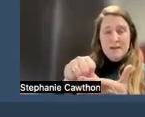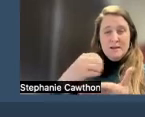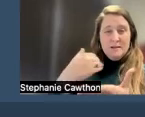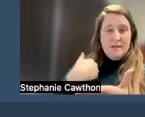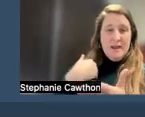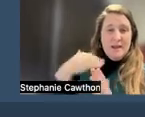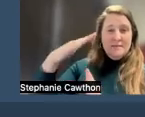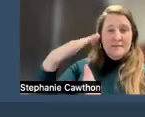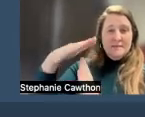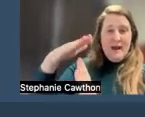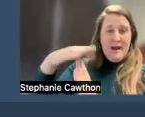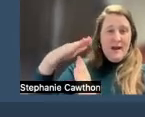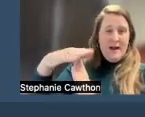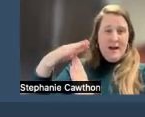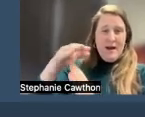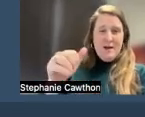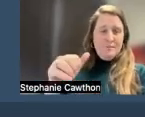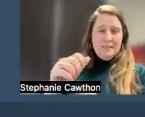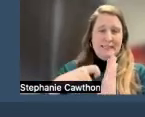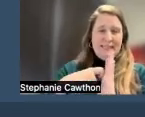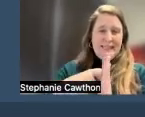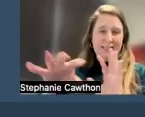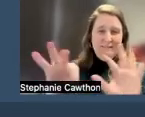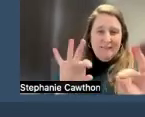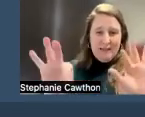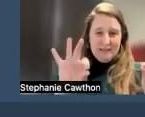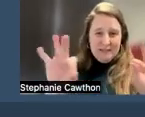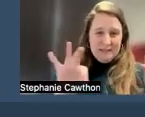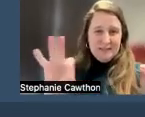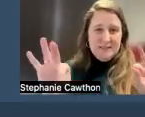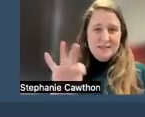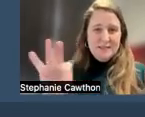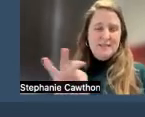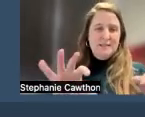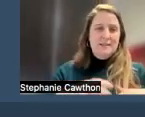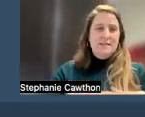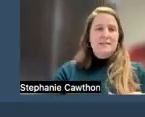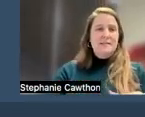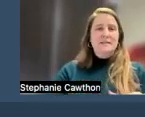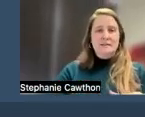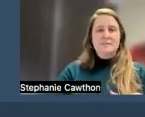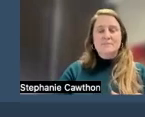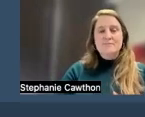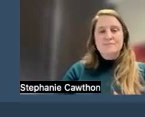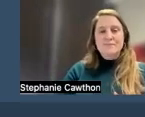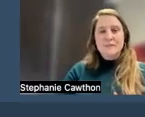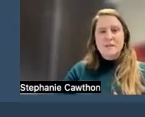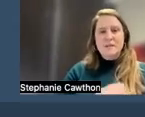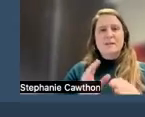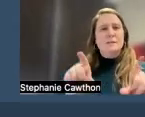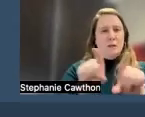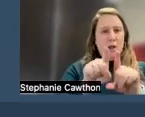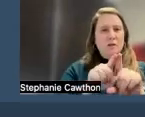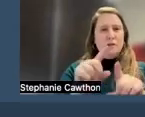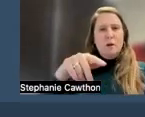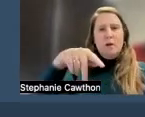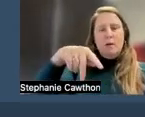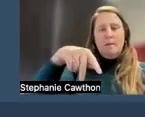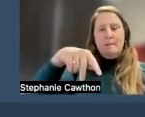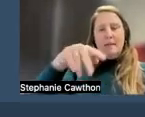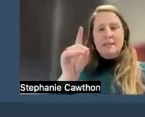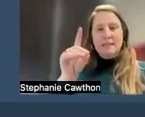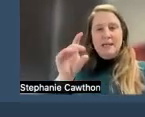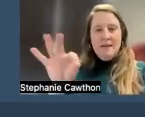itself is on the web page. And there's the key findings are there right on top.